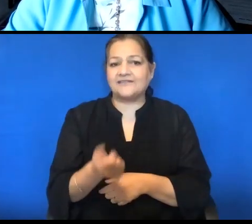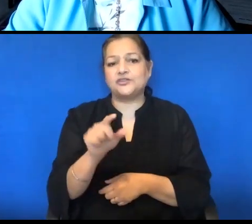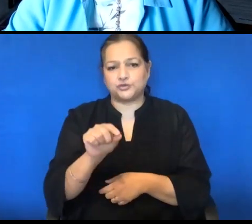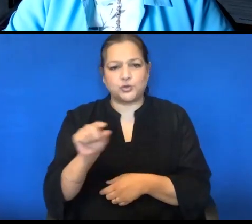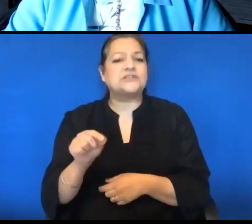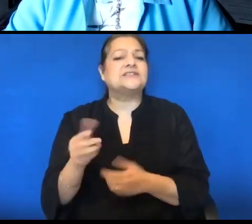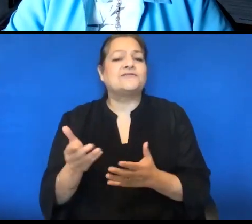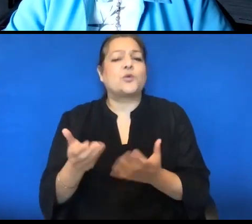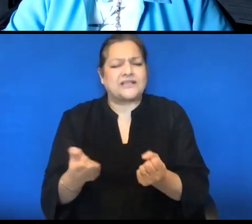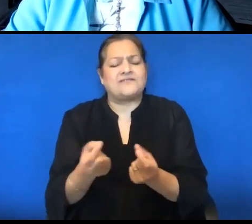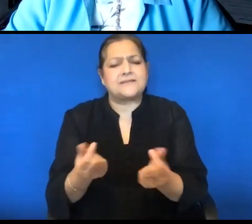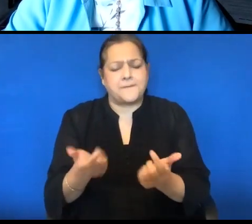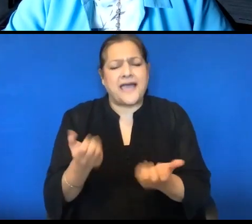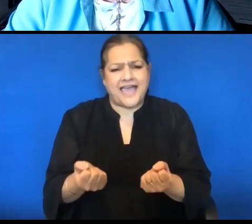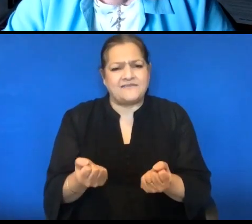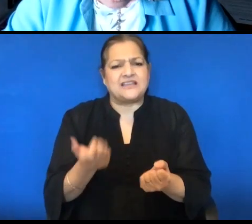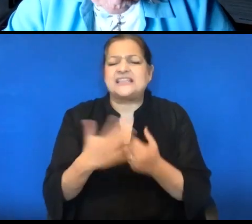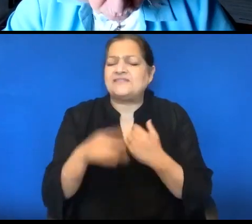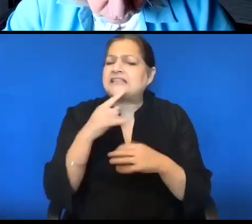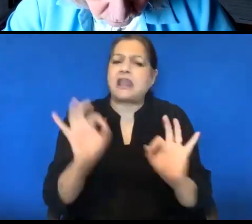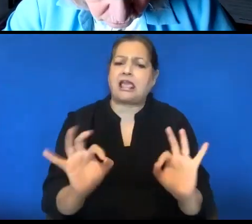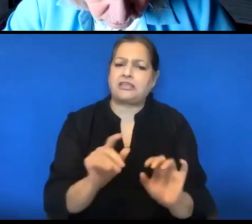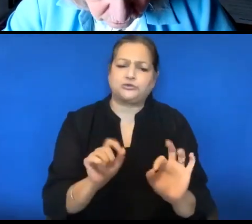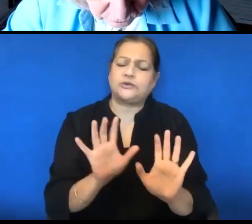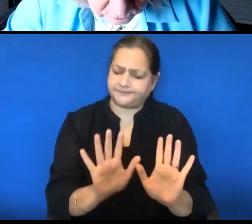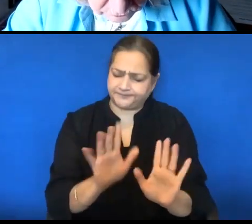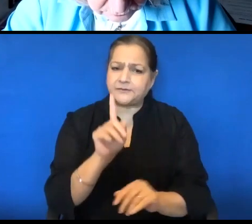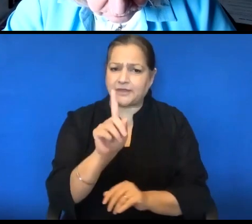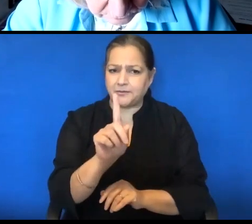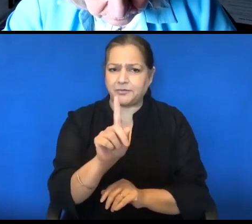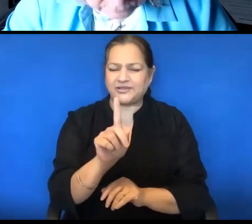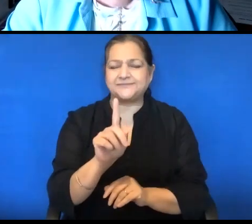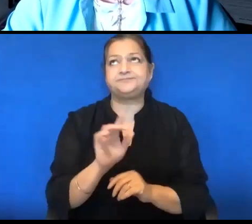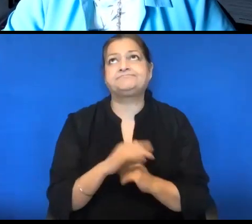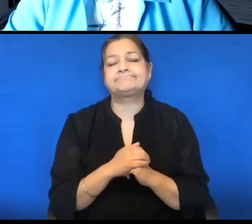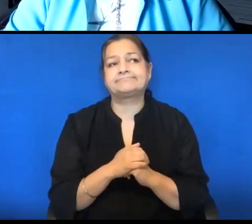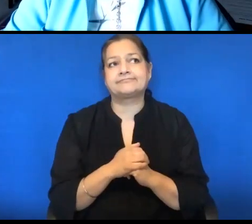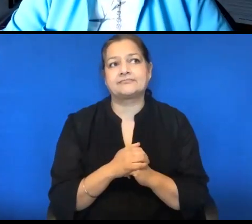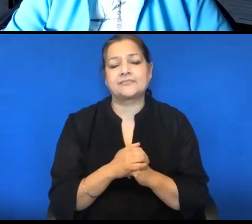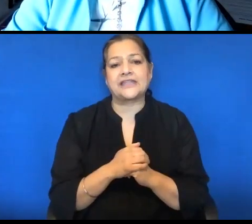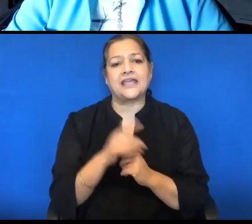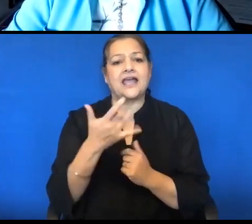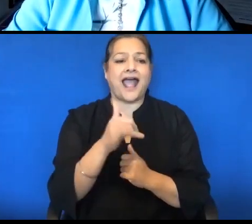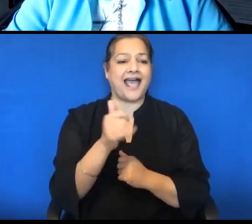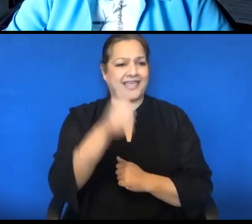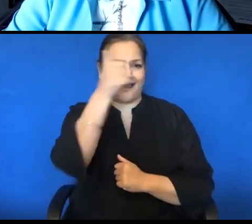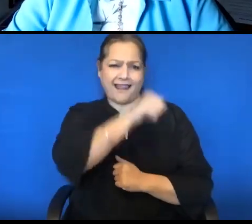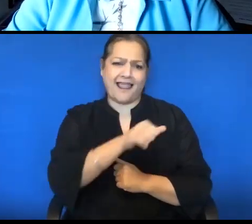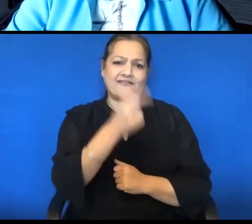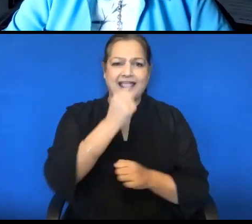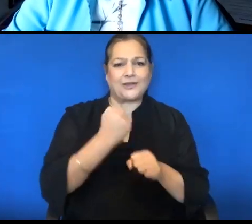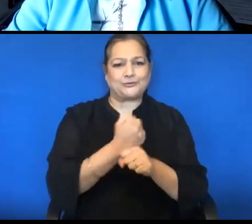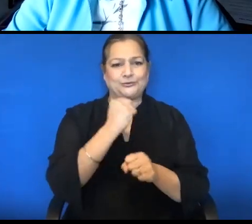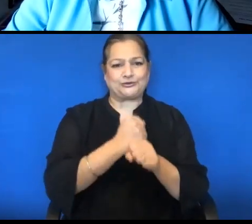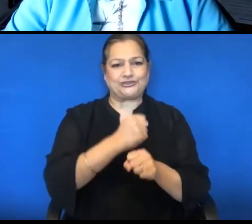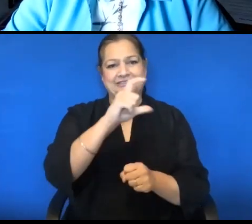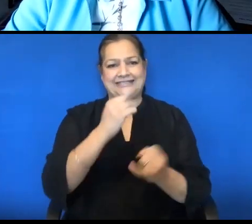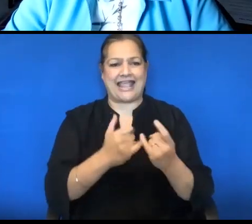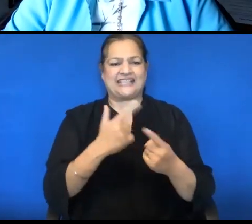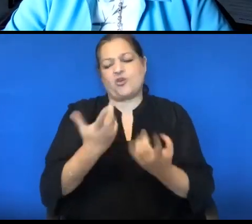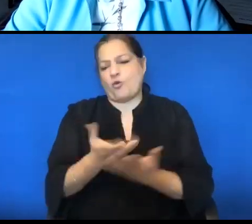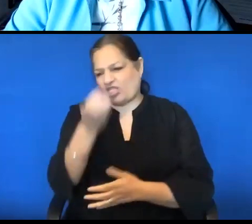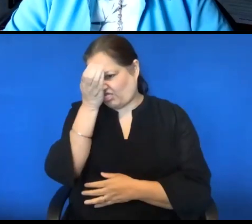all, but it's not seen on a par, is it? You know, you're either clever and do GCSE, or you're really thick and we